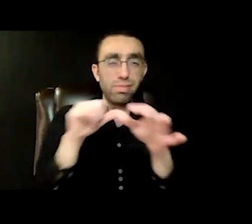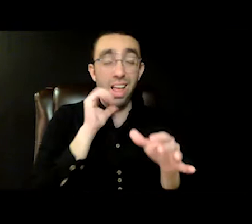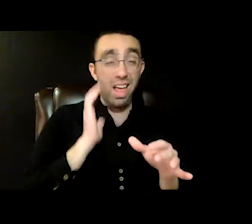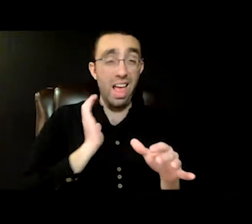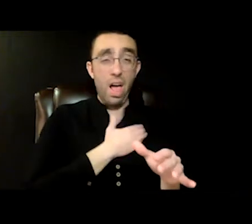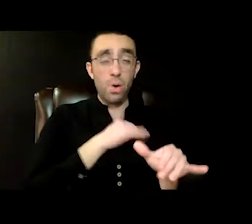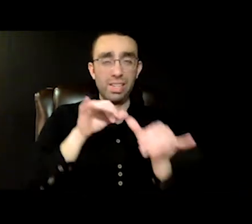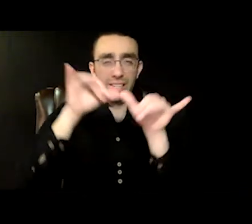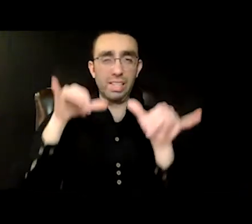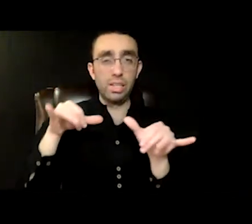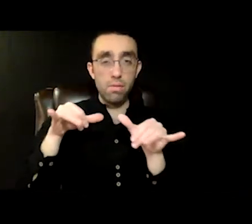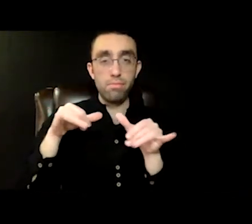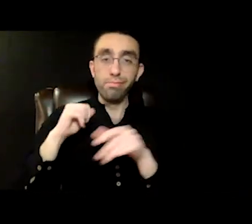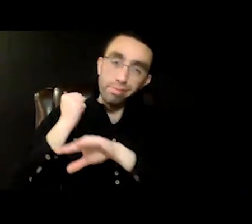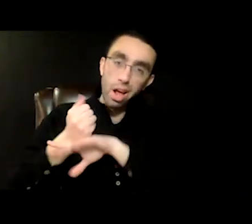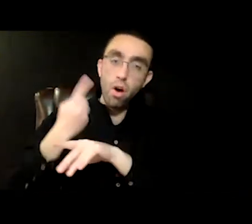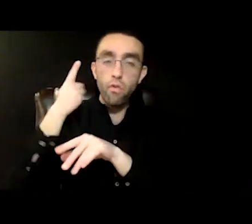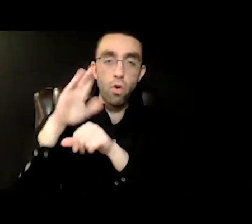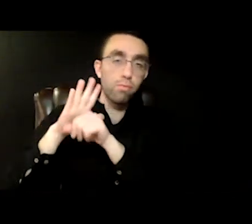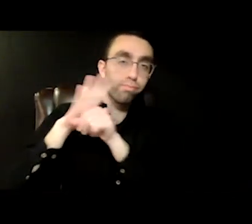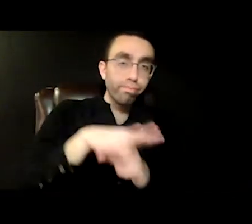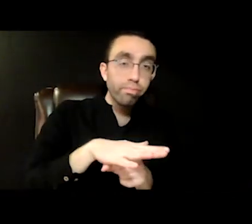Who grows our food?